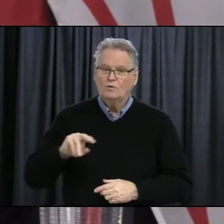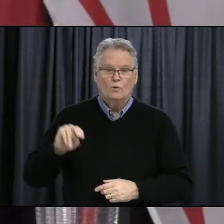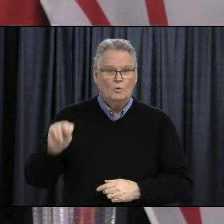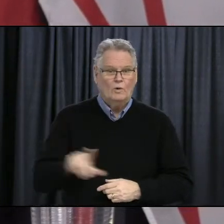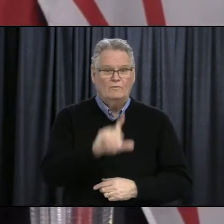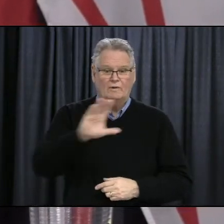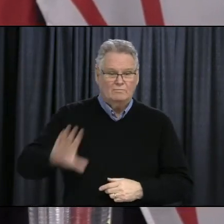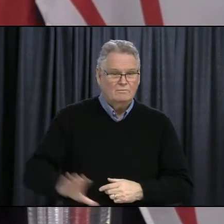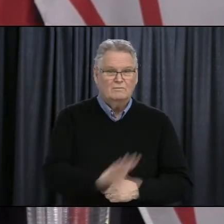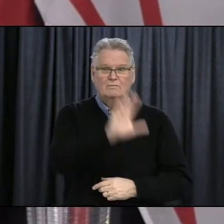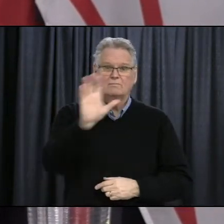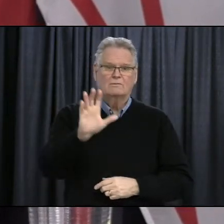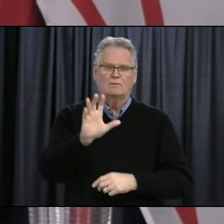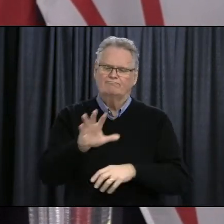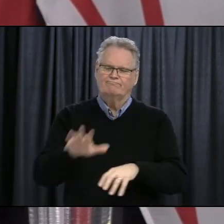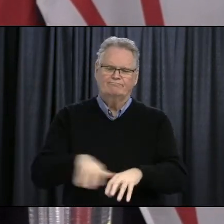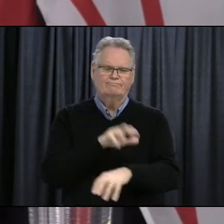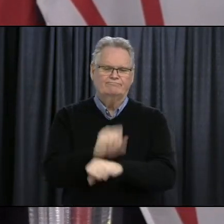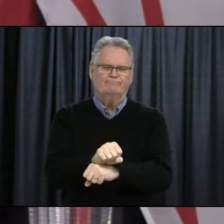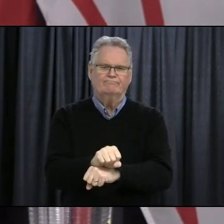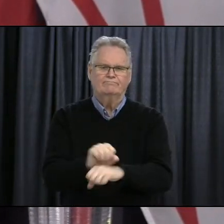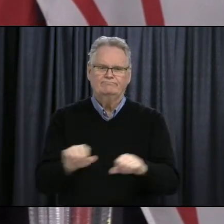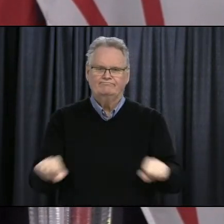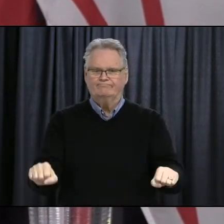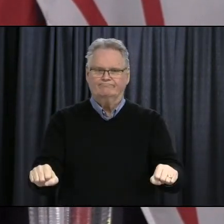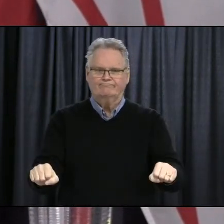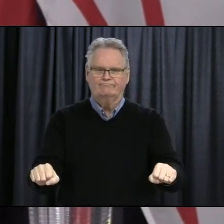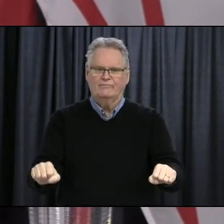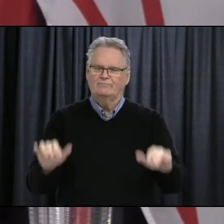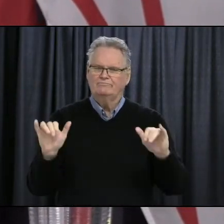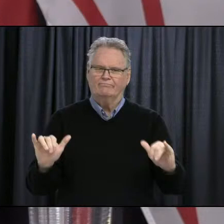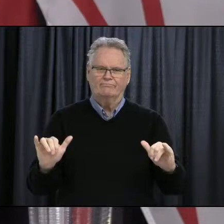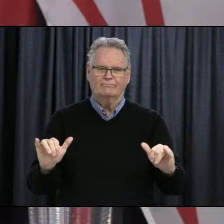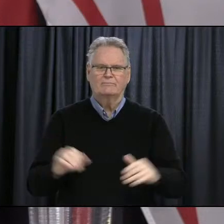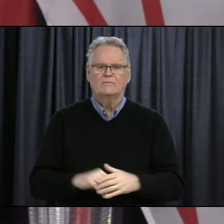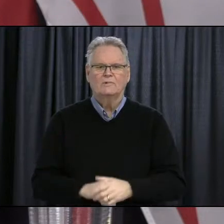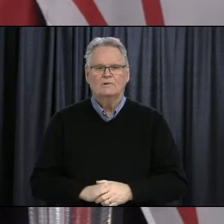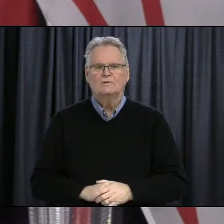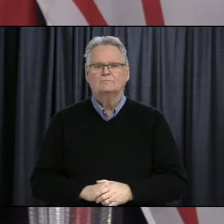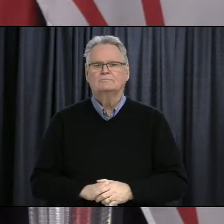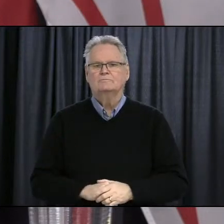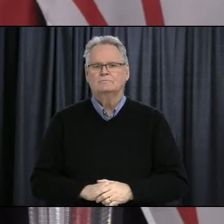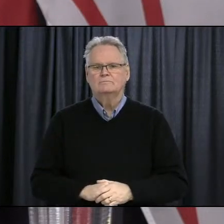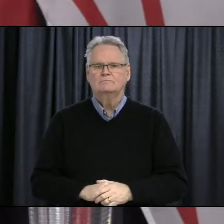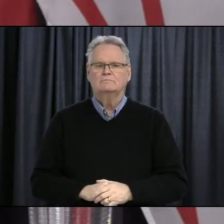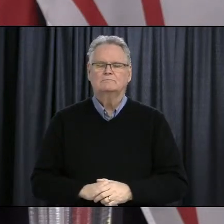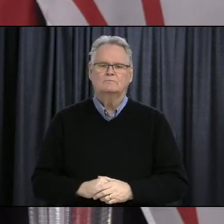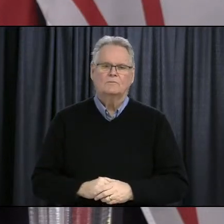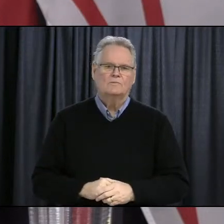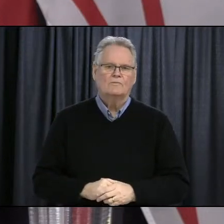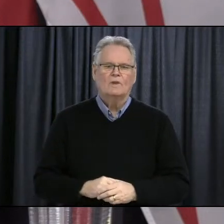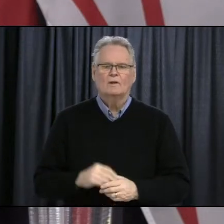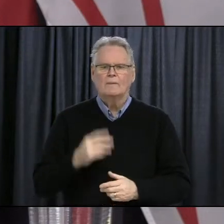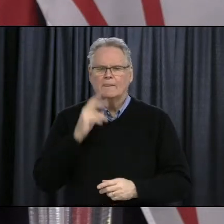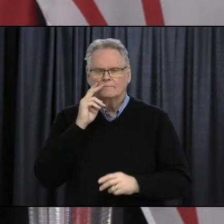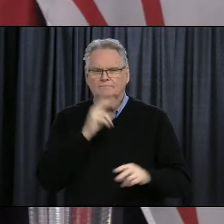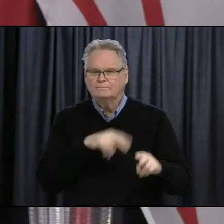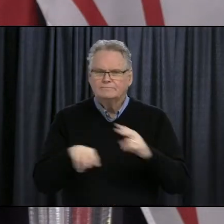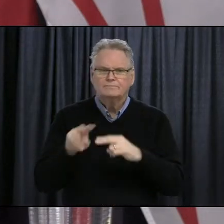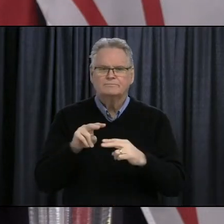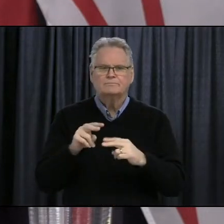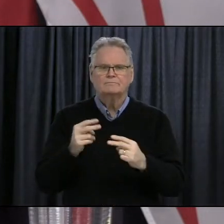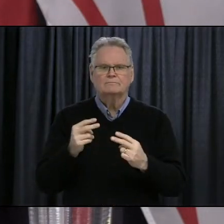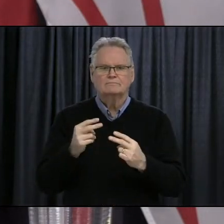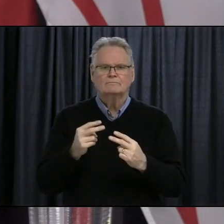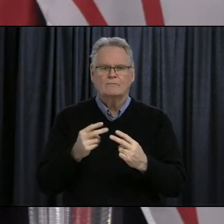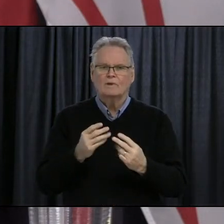working. Your efforts to stay at home and to reduce your contacts and follow public health measures are working. Yes, we have a